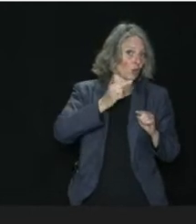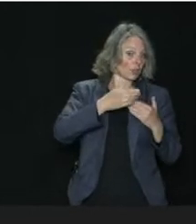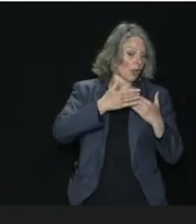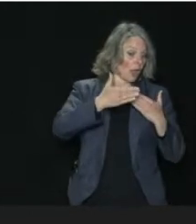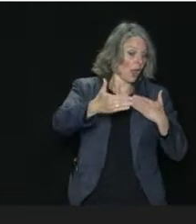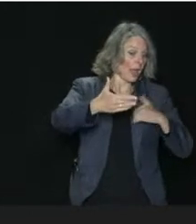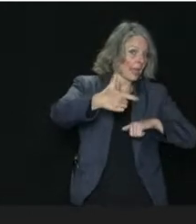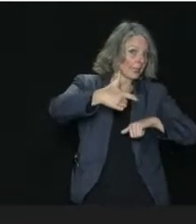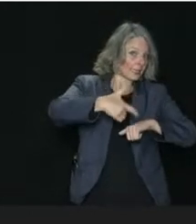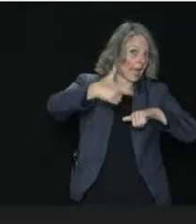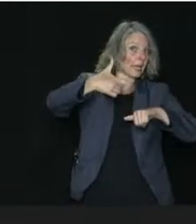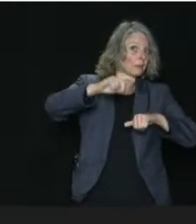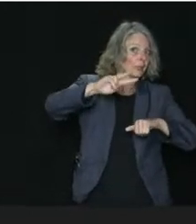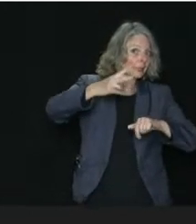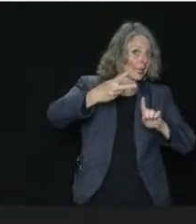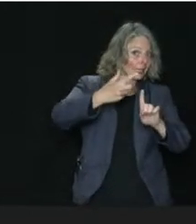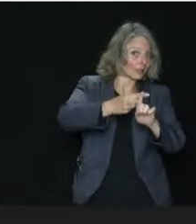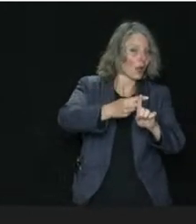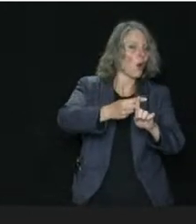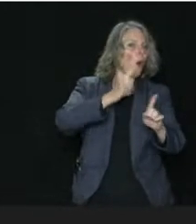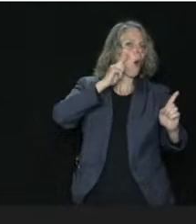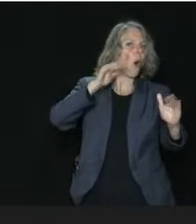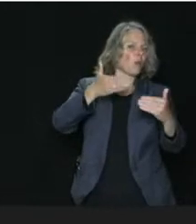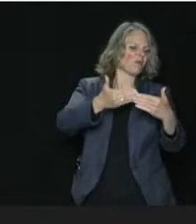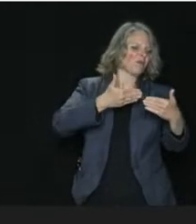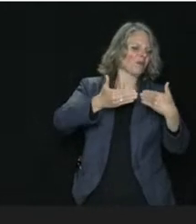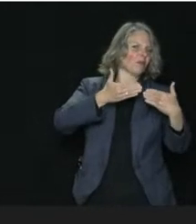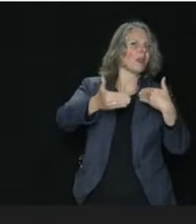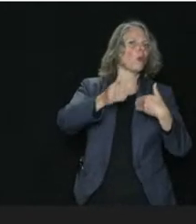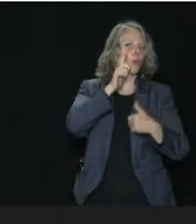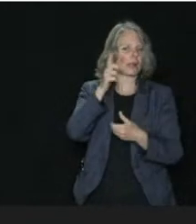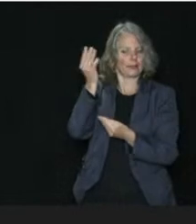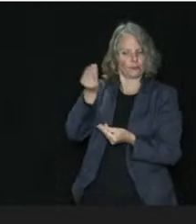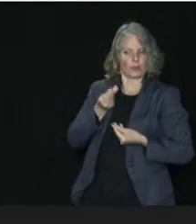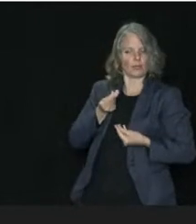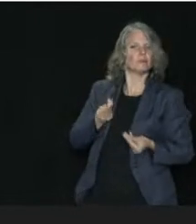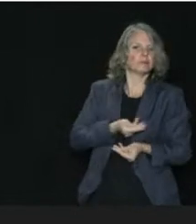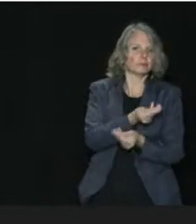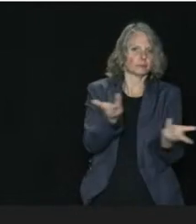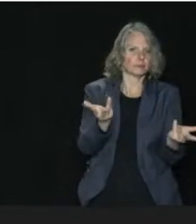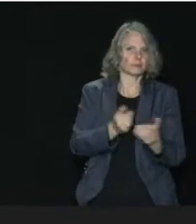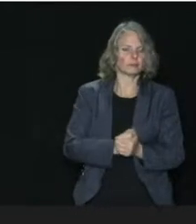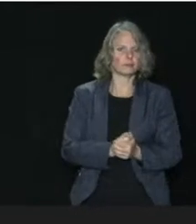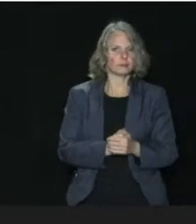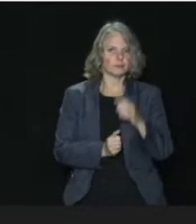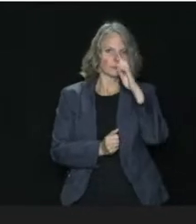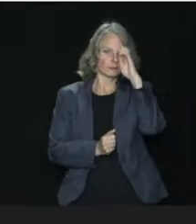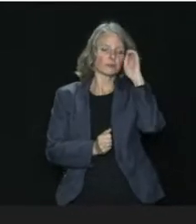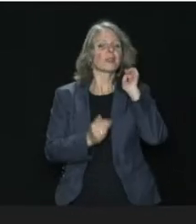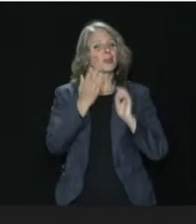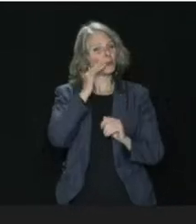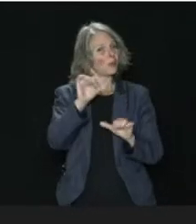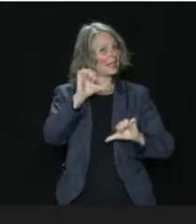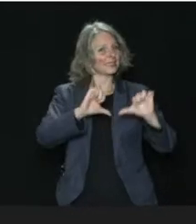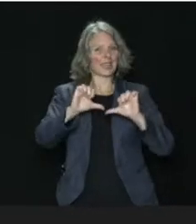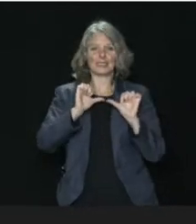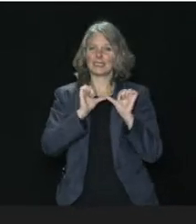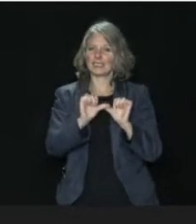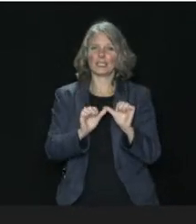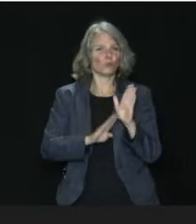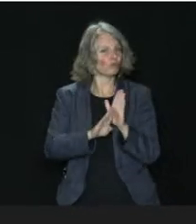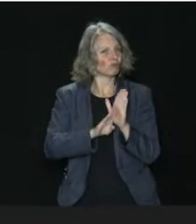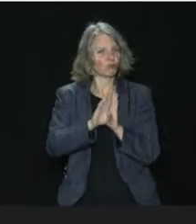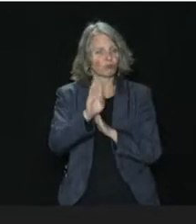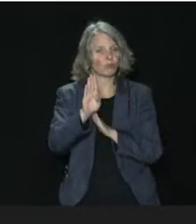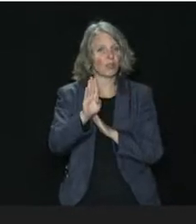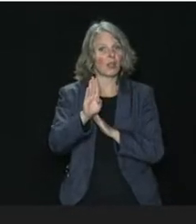vaccine. Science is actually, while evolving, I think all I can say is that all of the vaccines